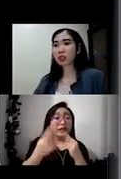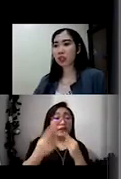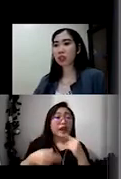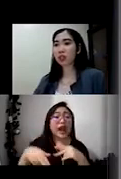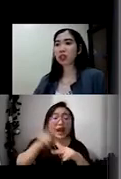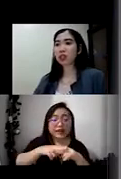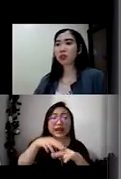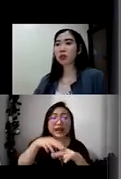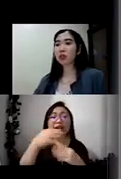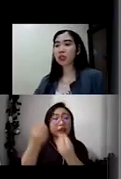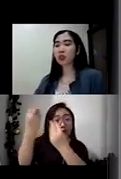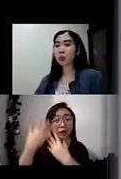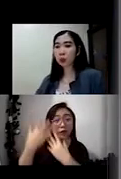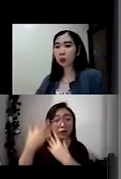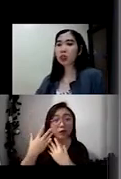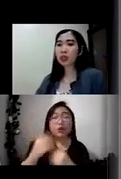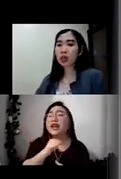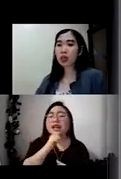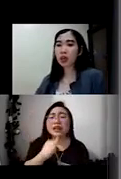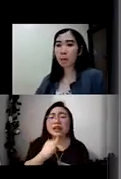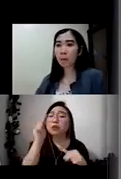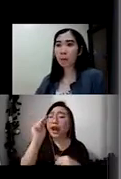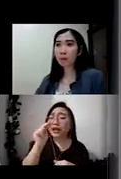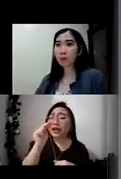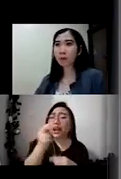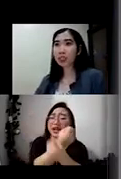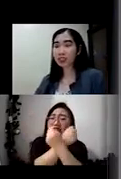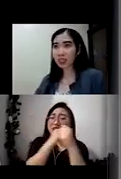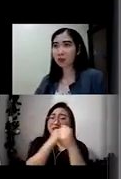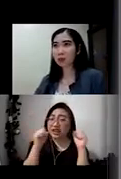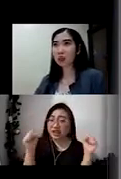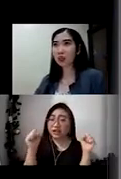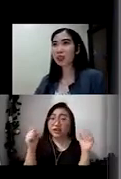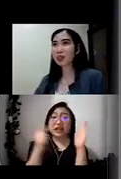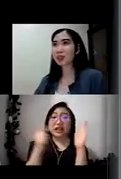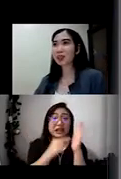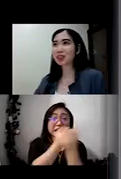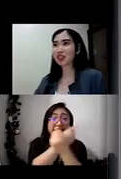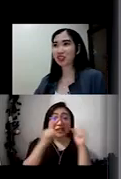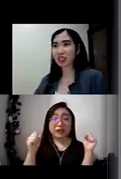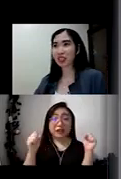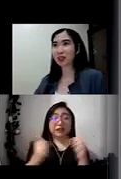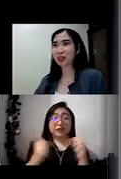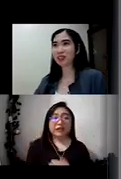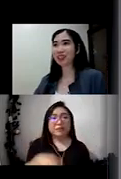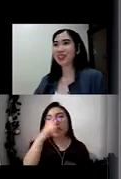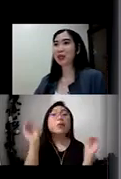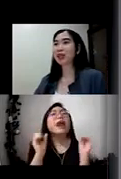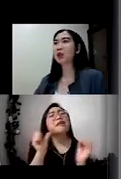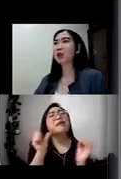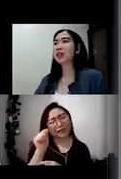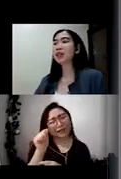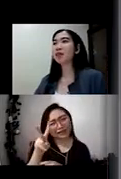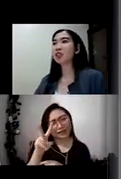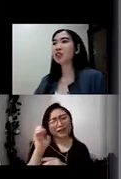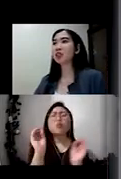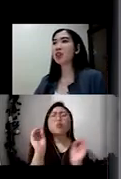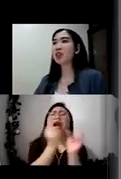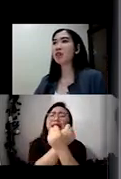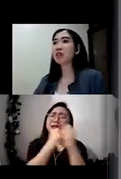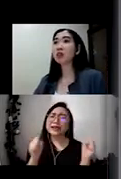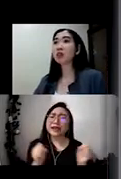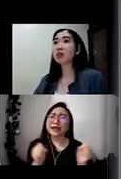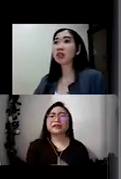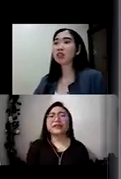information here, you don't need to click save because wala naman talaga siyang save. Diba? So another feature